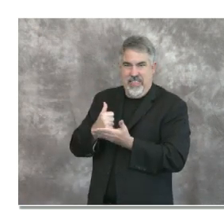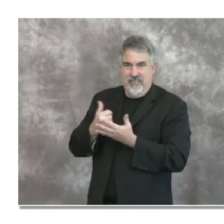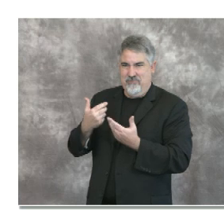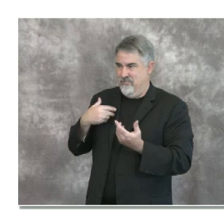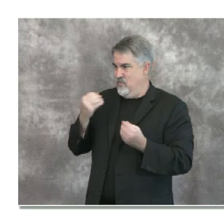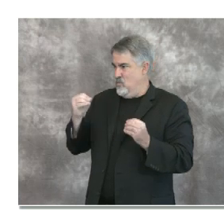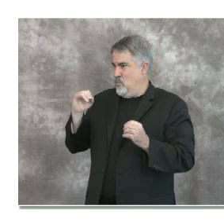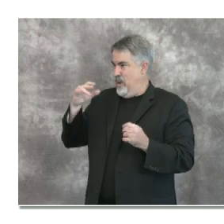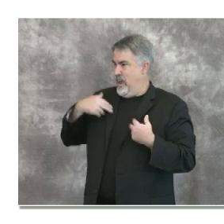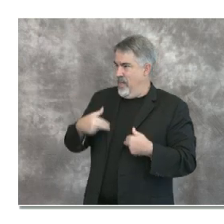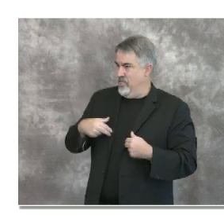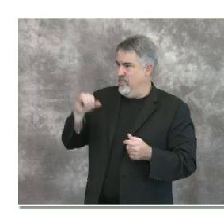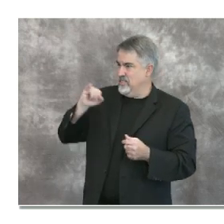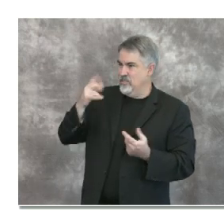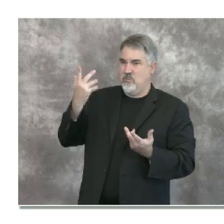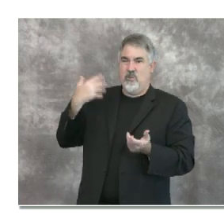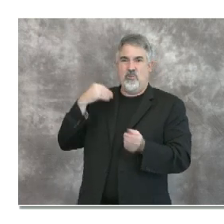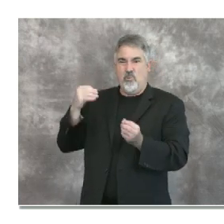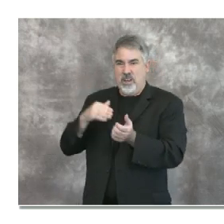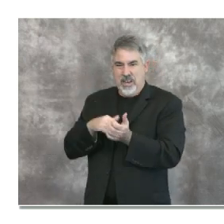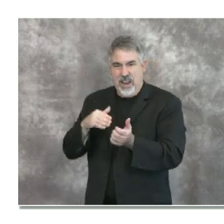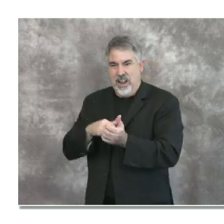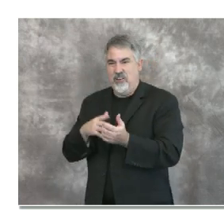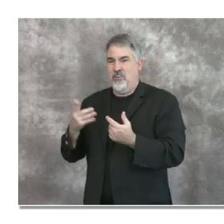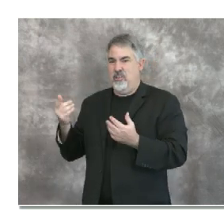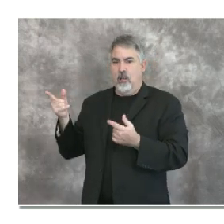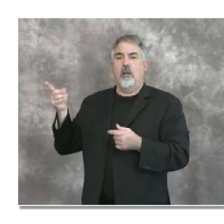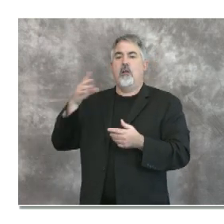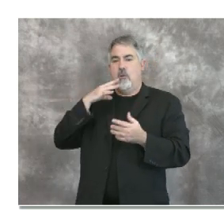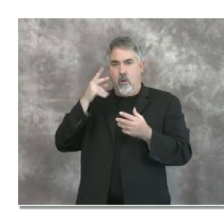nurse triage scheduler so that you can get scheduled.